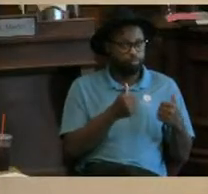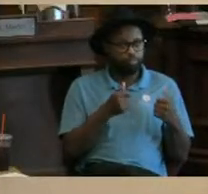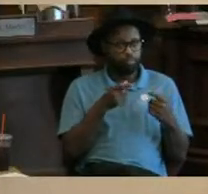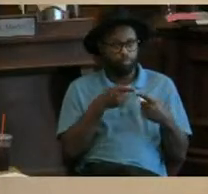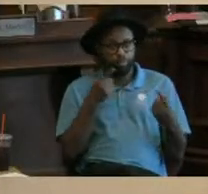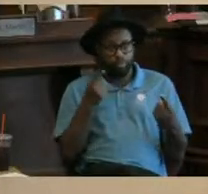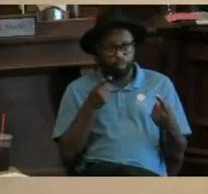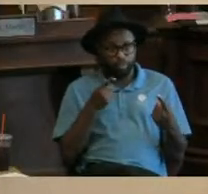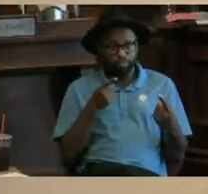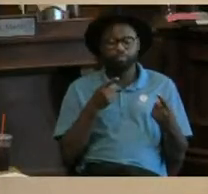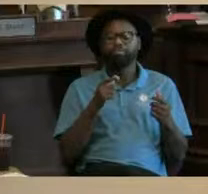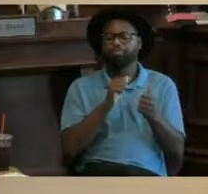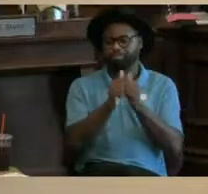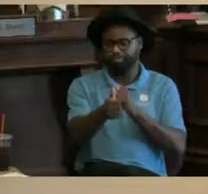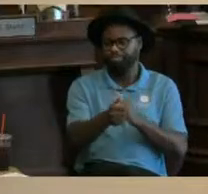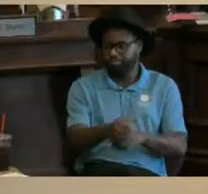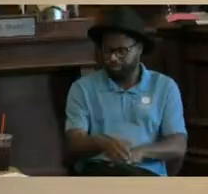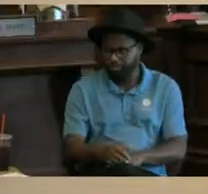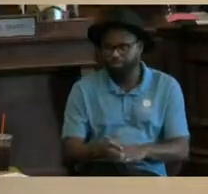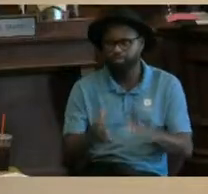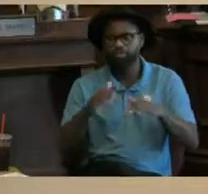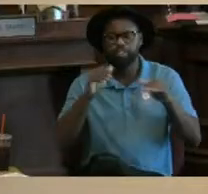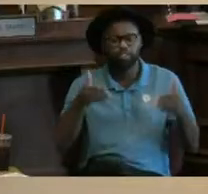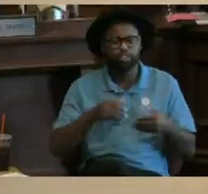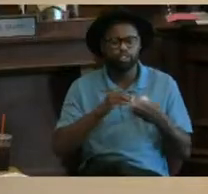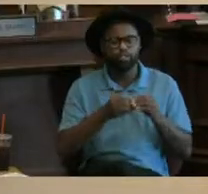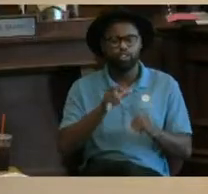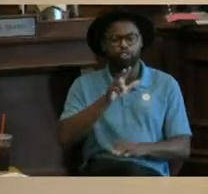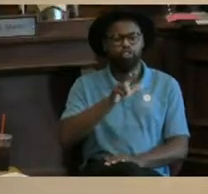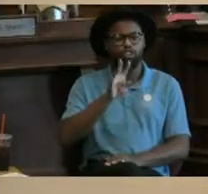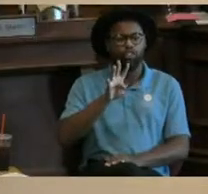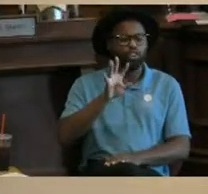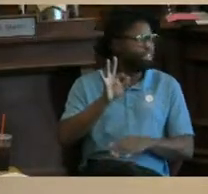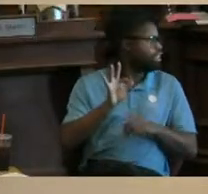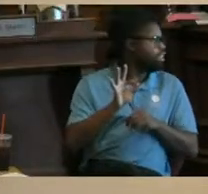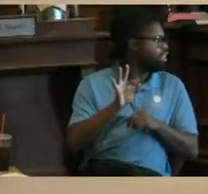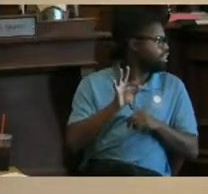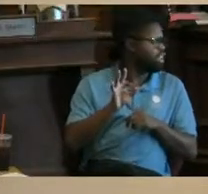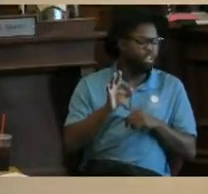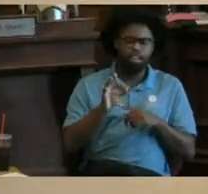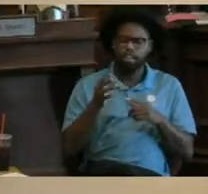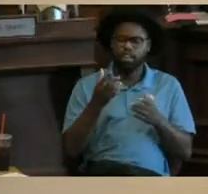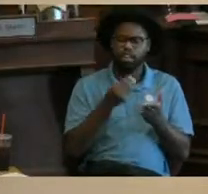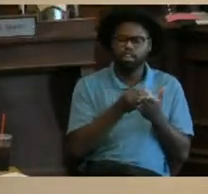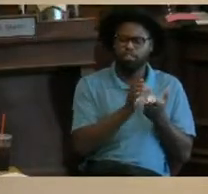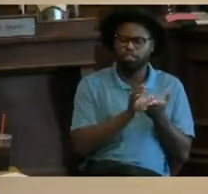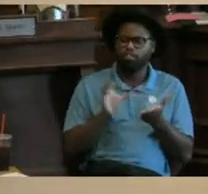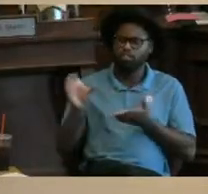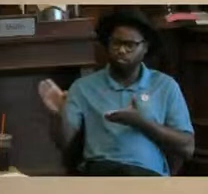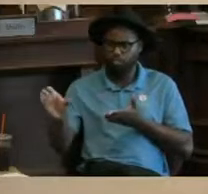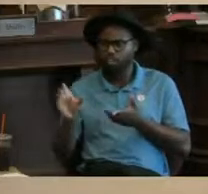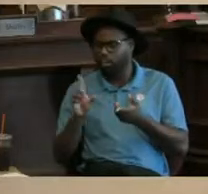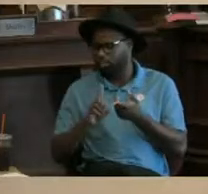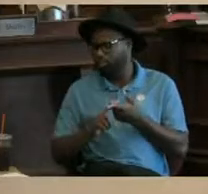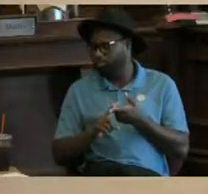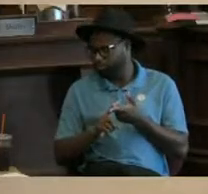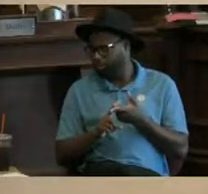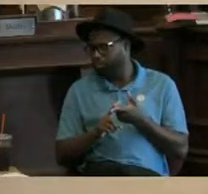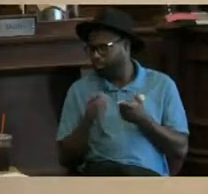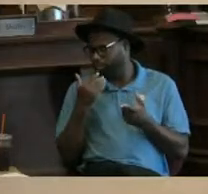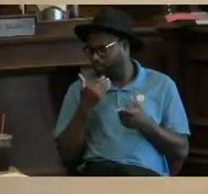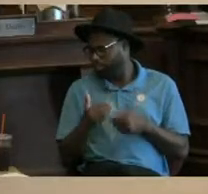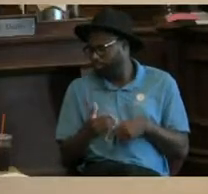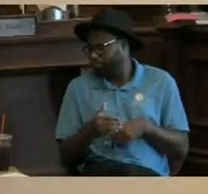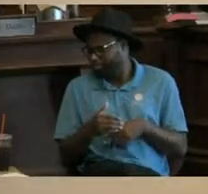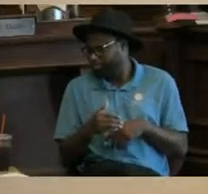abstention? Motion carries. Introductory number 349, appropriating funds for the State Street Reconstruction Project. Any questions, comments,